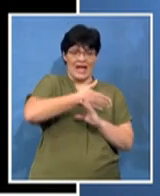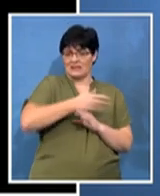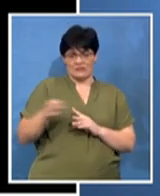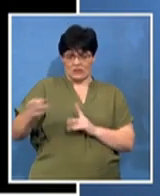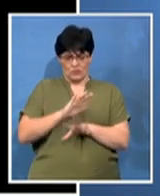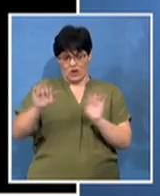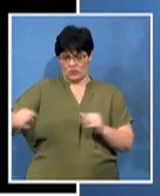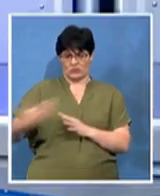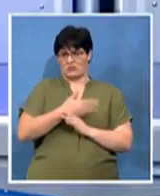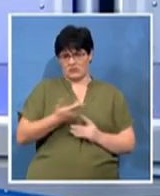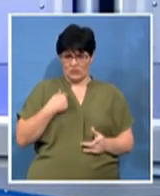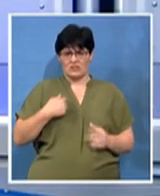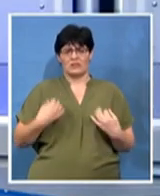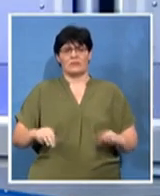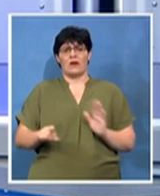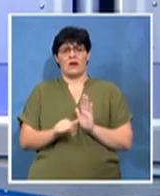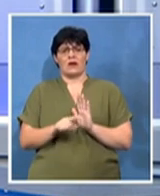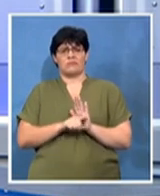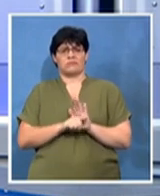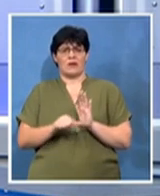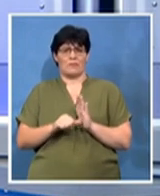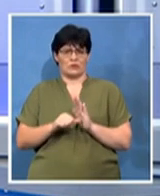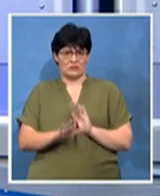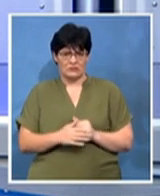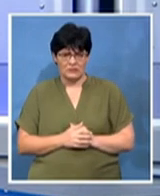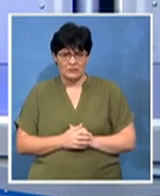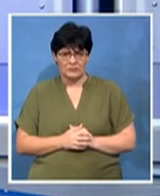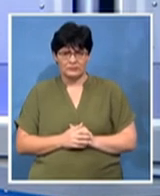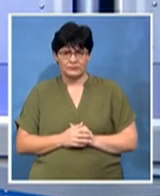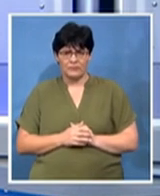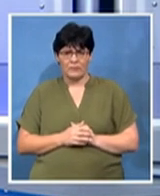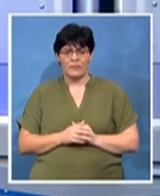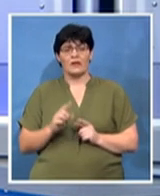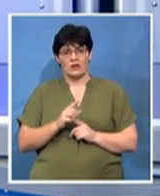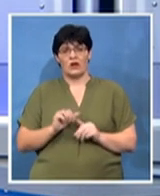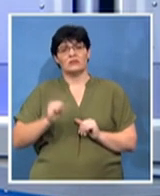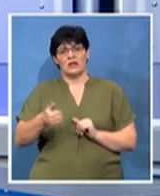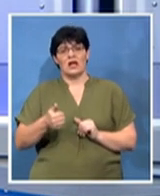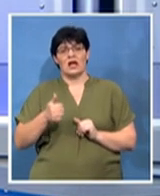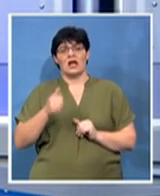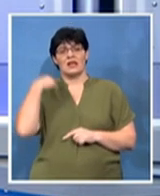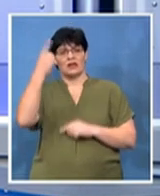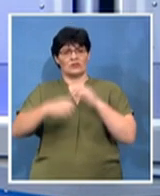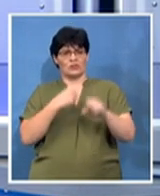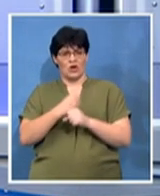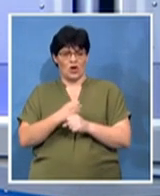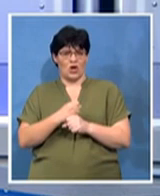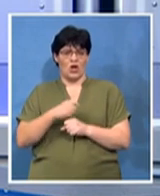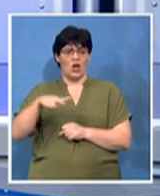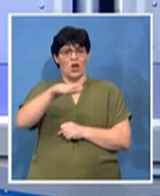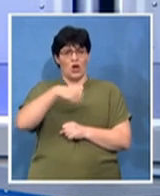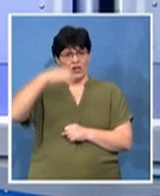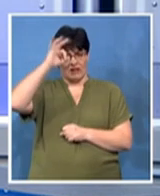the provincial local government elections next year. How is this going to affect your build-up to